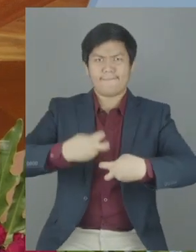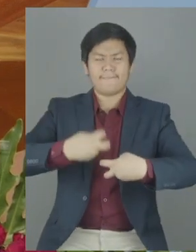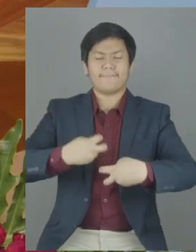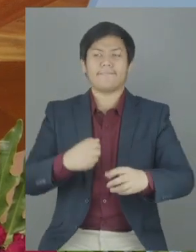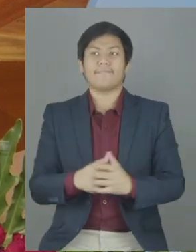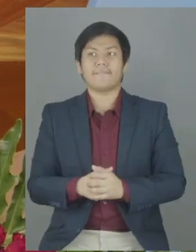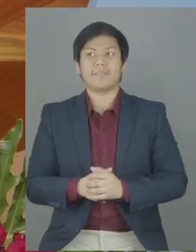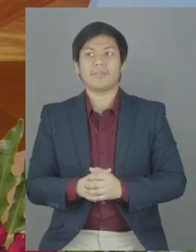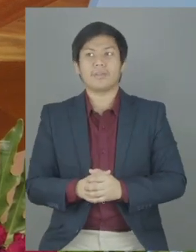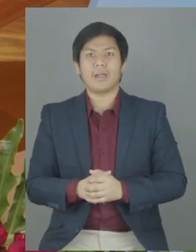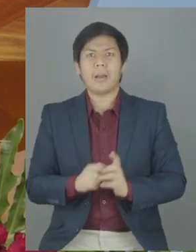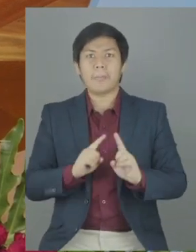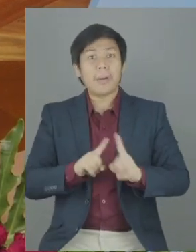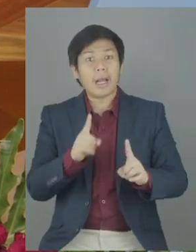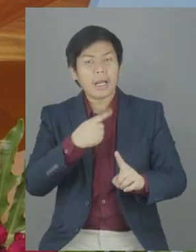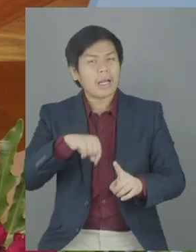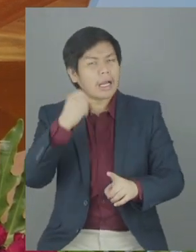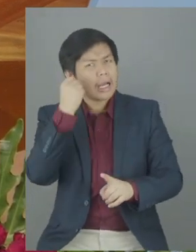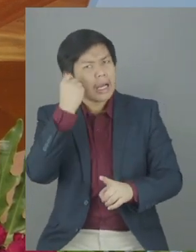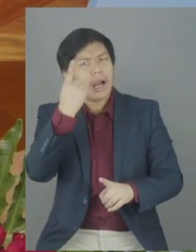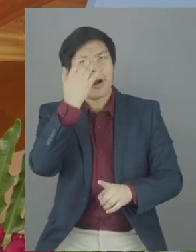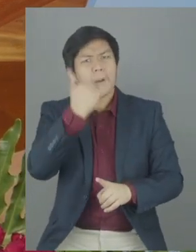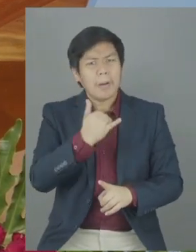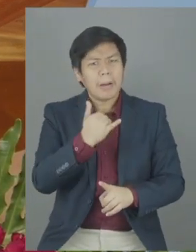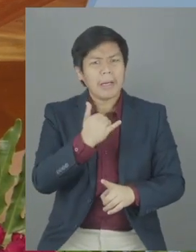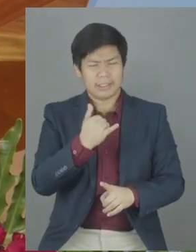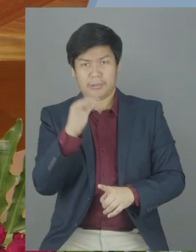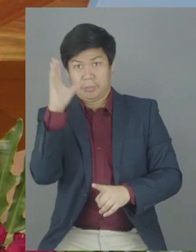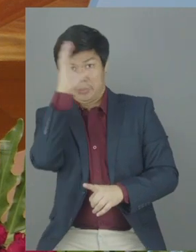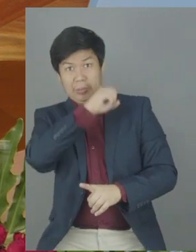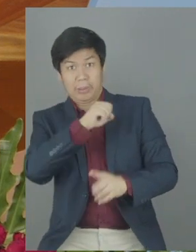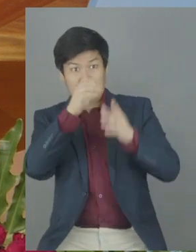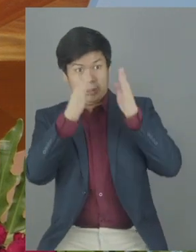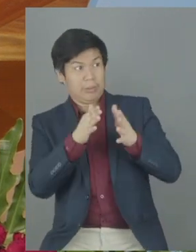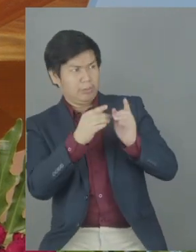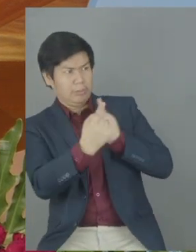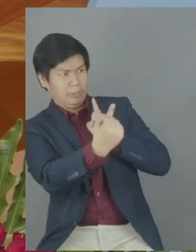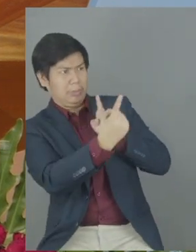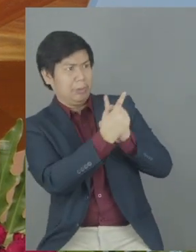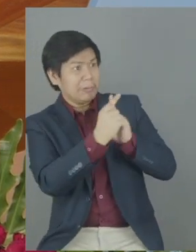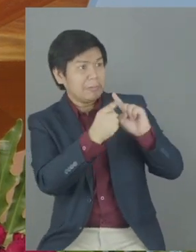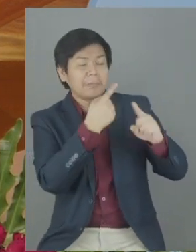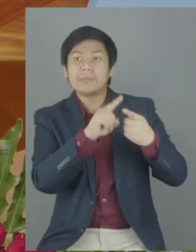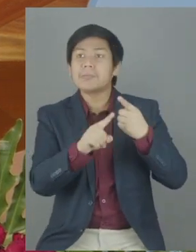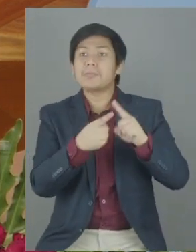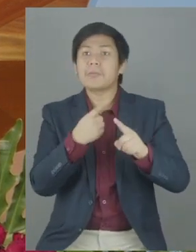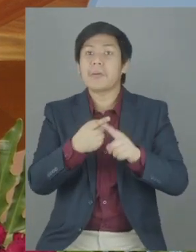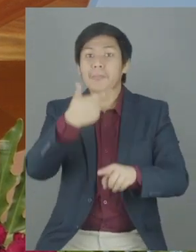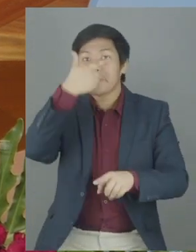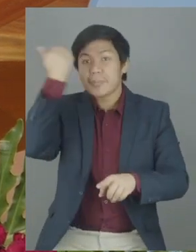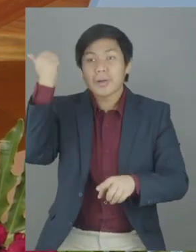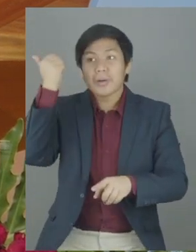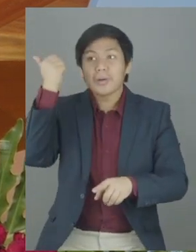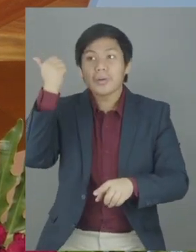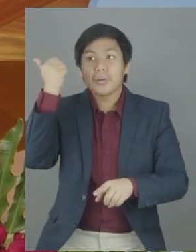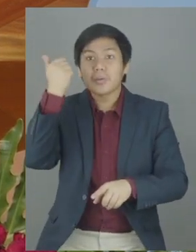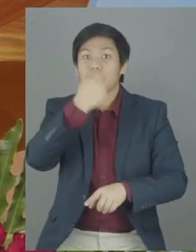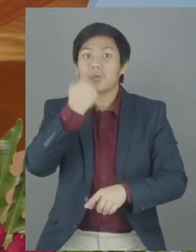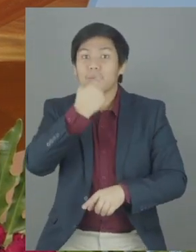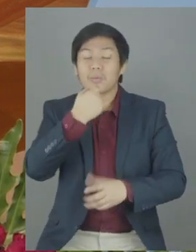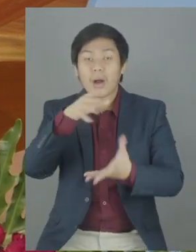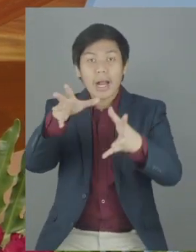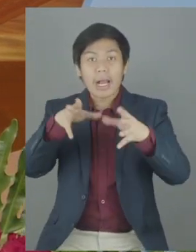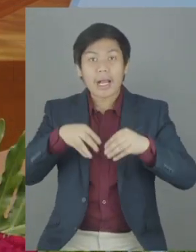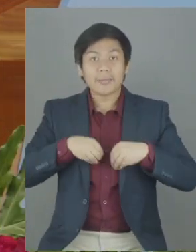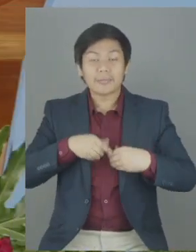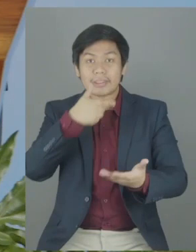But it even makes more sense why you want to become a foreigner's friend during the time that Peter wrote this, because who are the recipients? Who